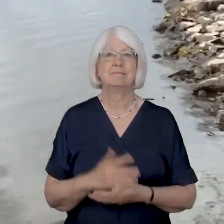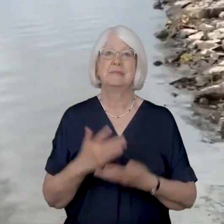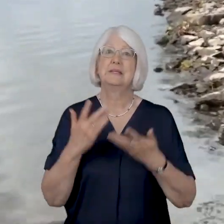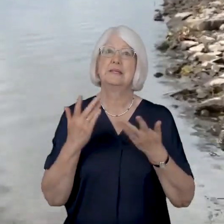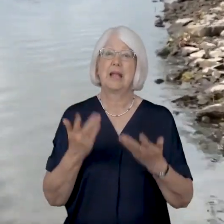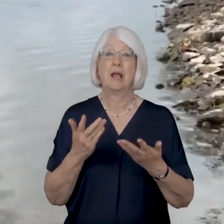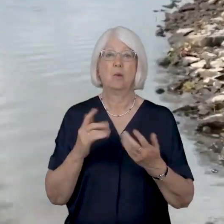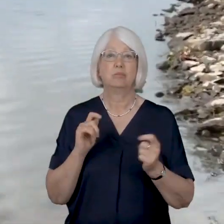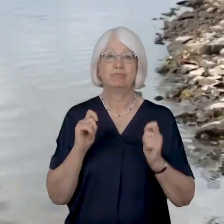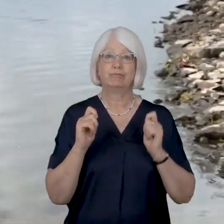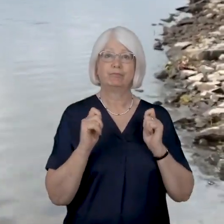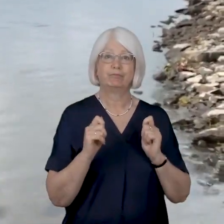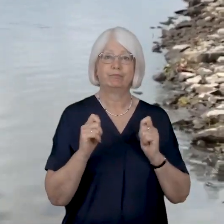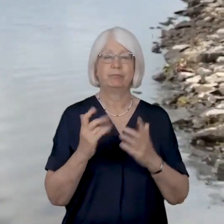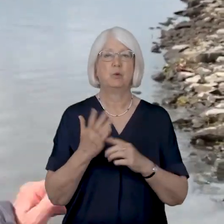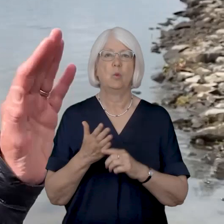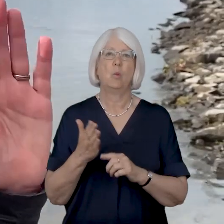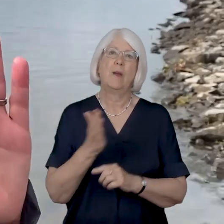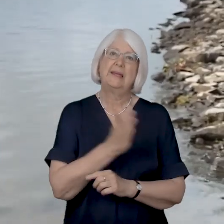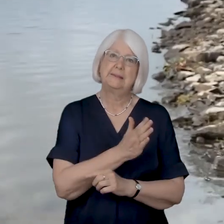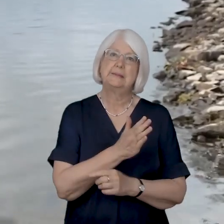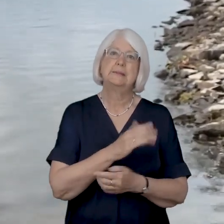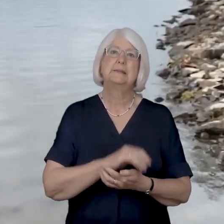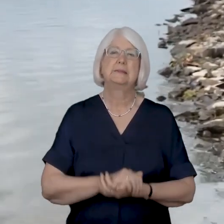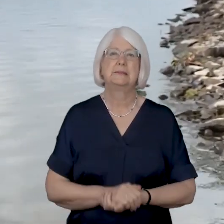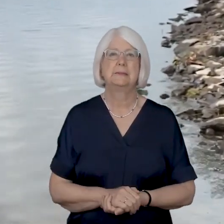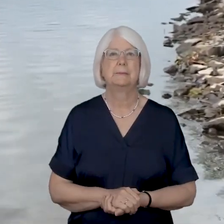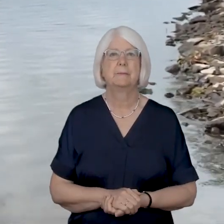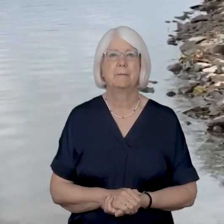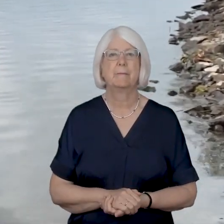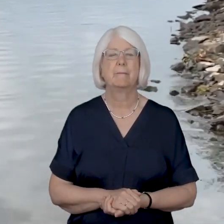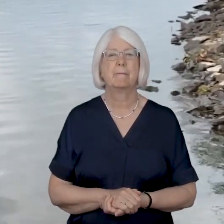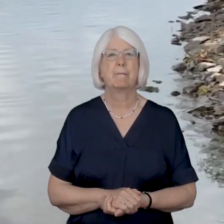And now we turn to the west.